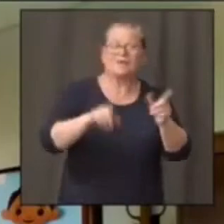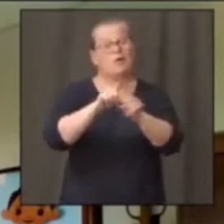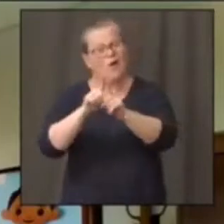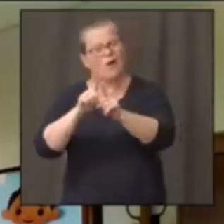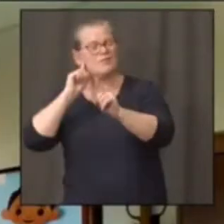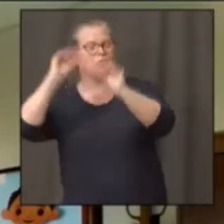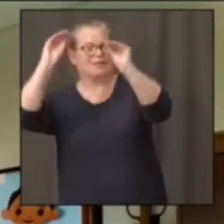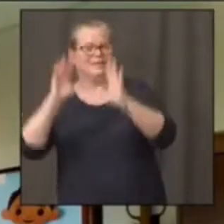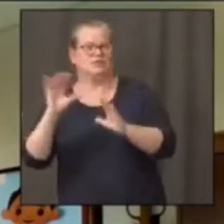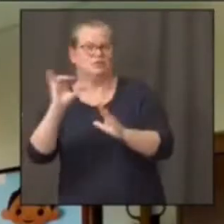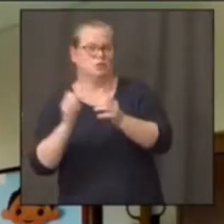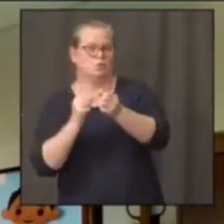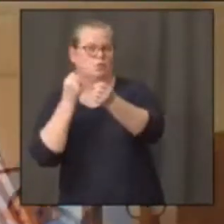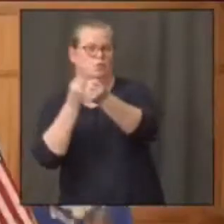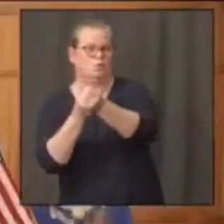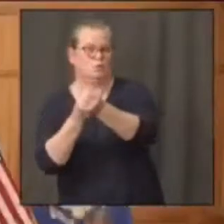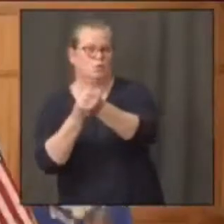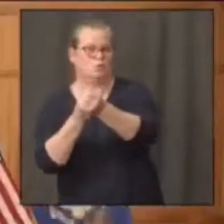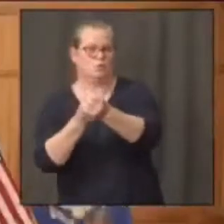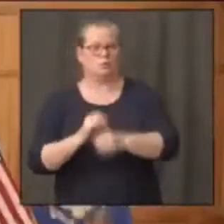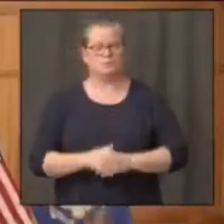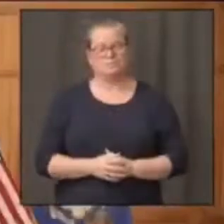profession. Thank you.